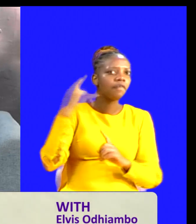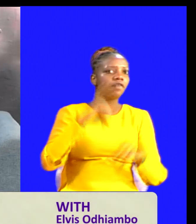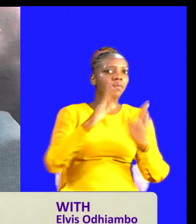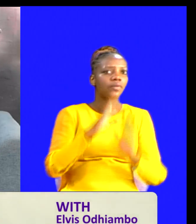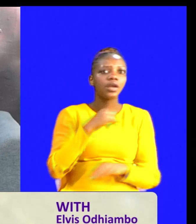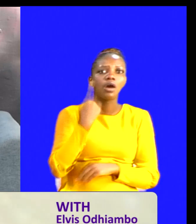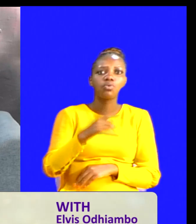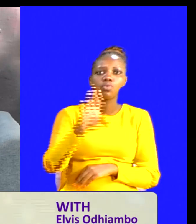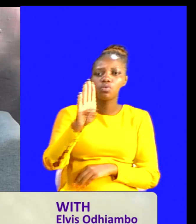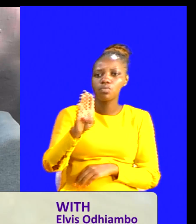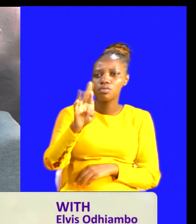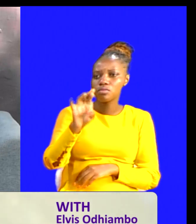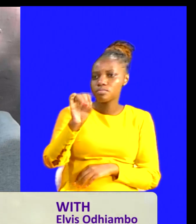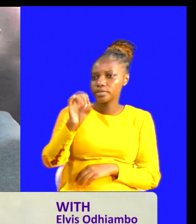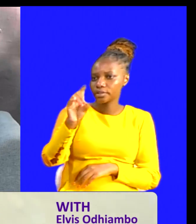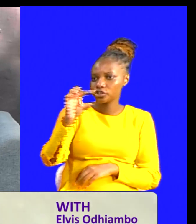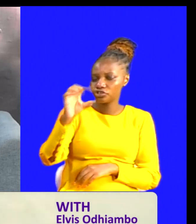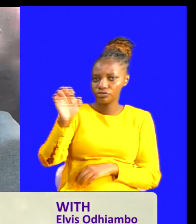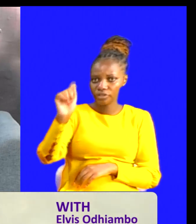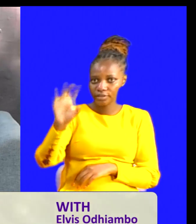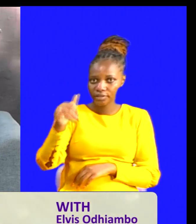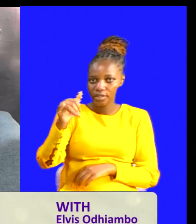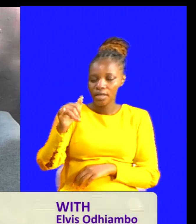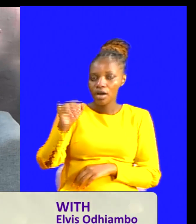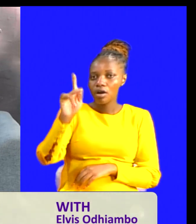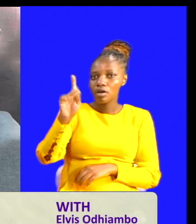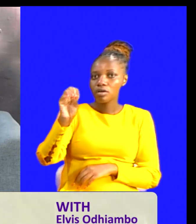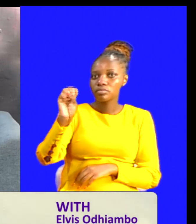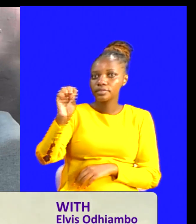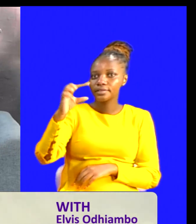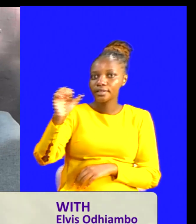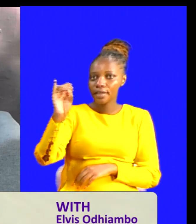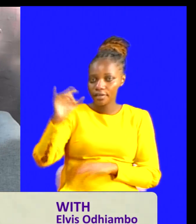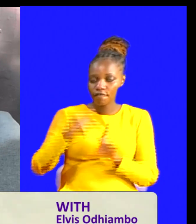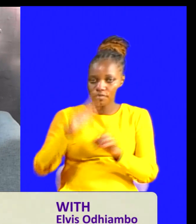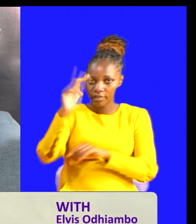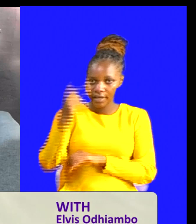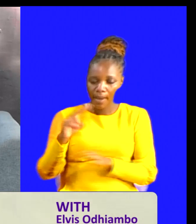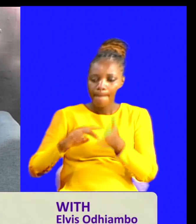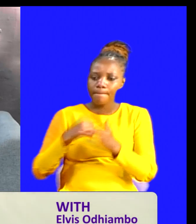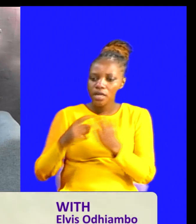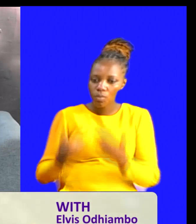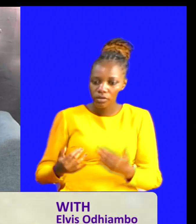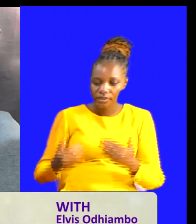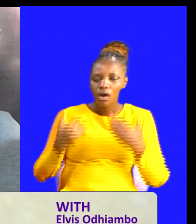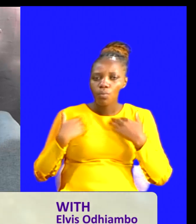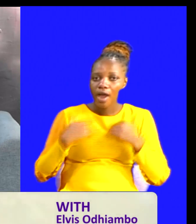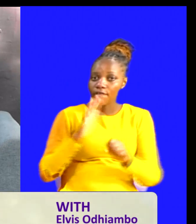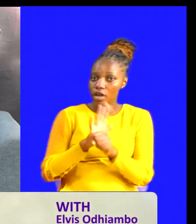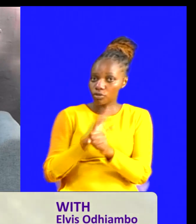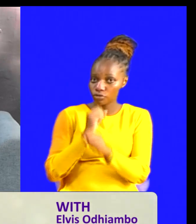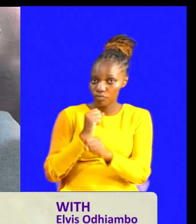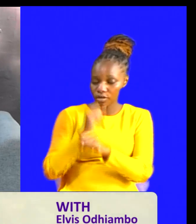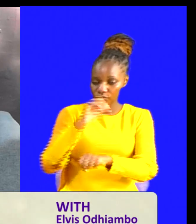from Kenya. And you know, it goes to show you that there's still much to do as far as, you know, getting the title is concerned. But we are happy